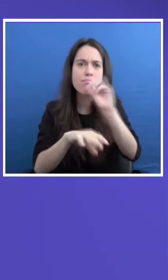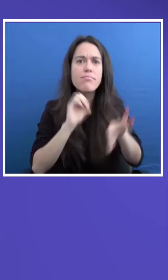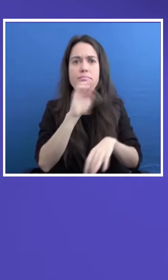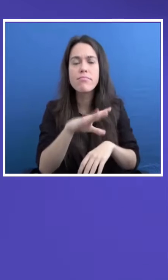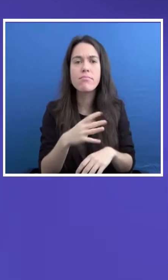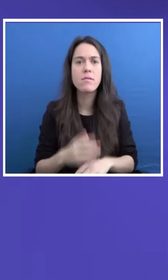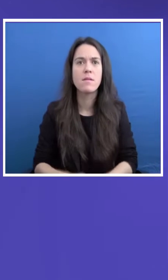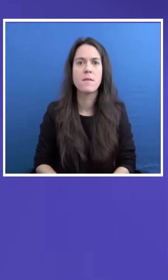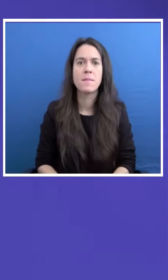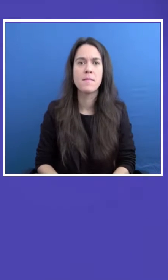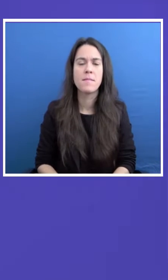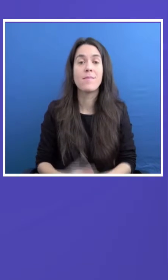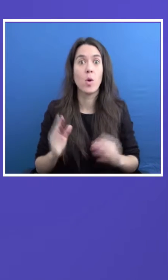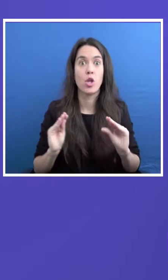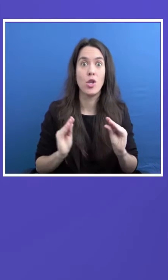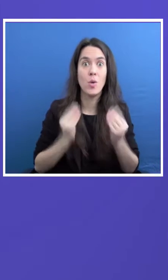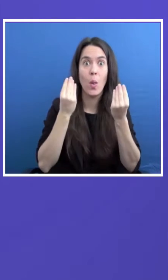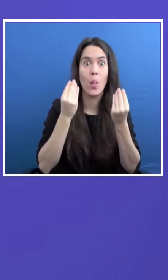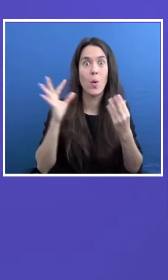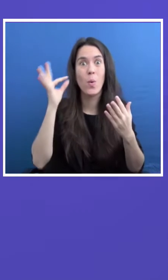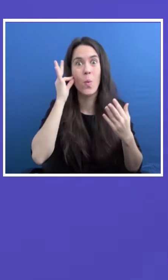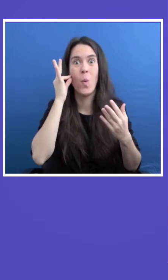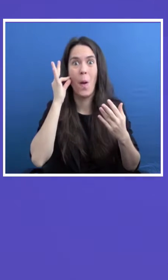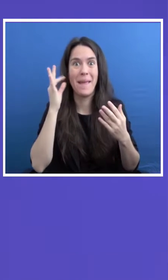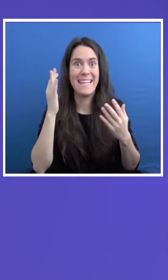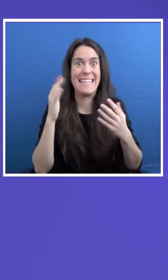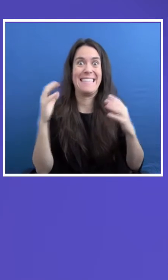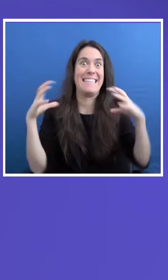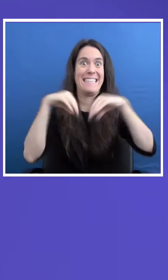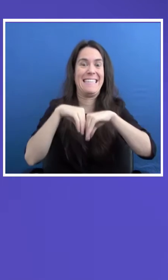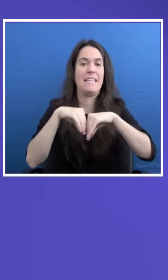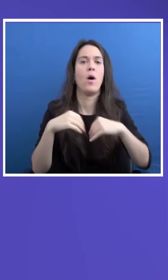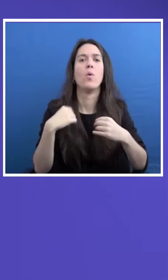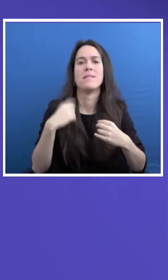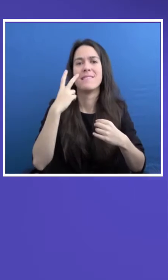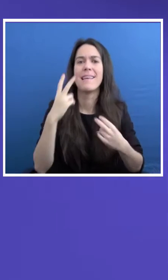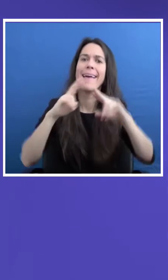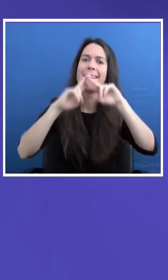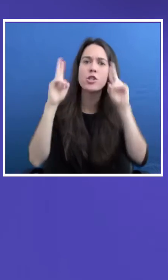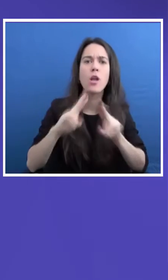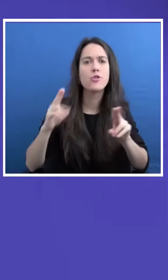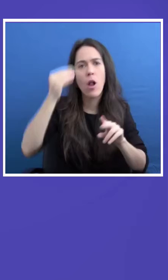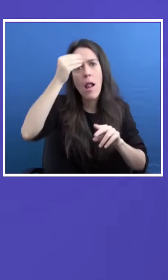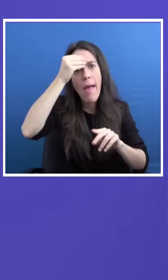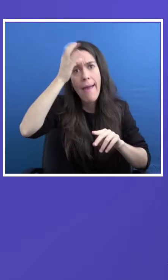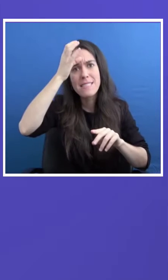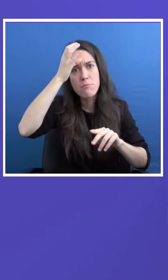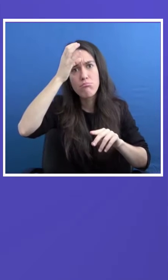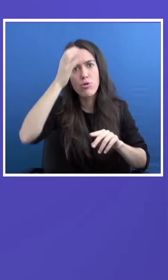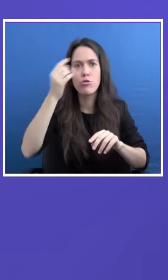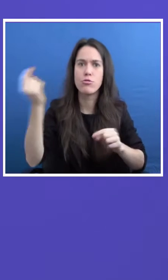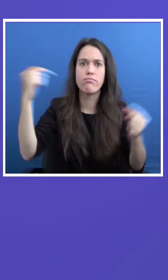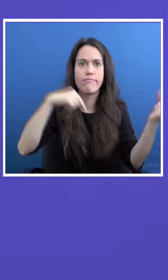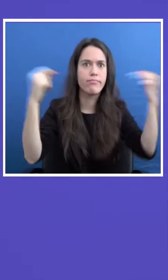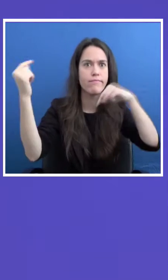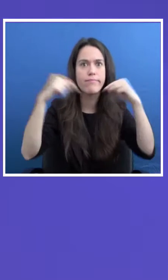youth and women conferences. When we receive international experts in similar events,